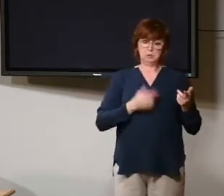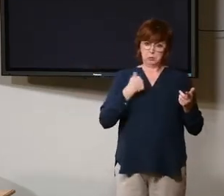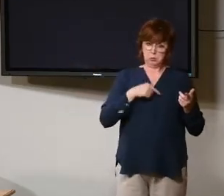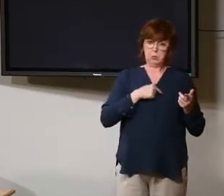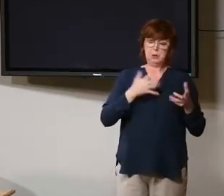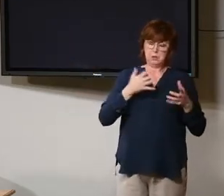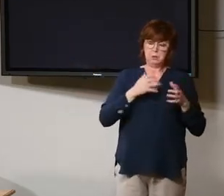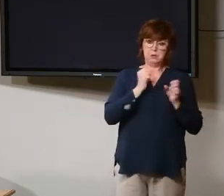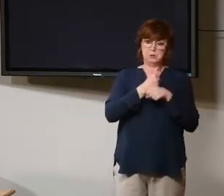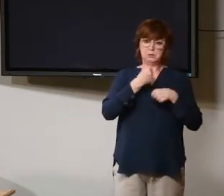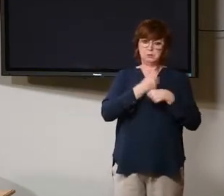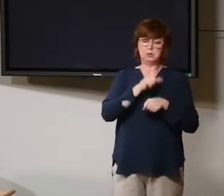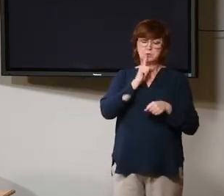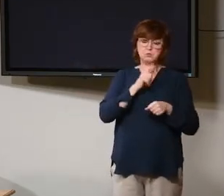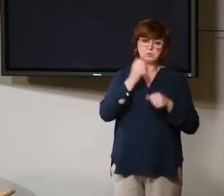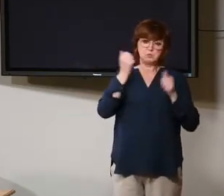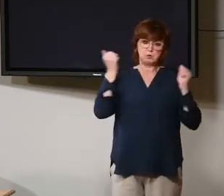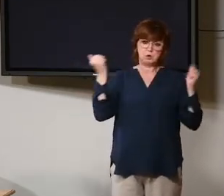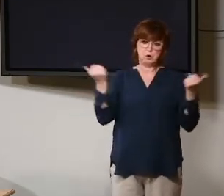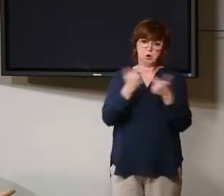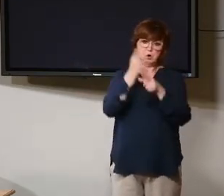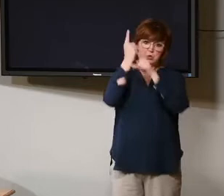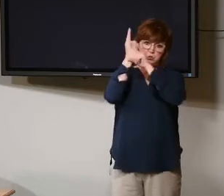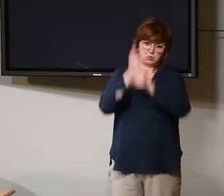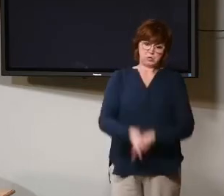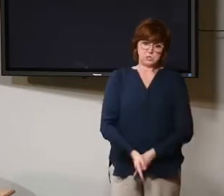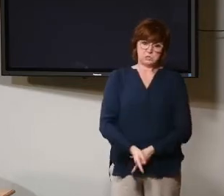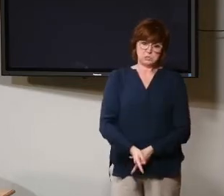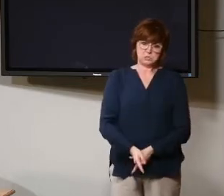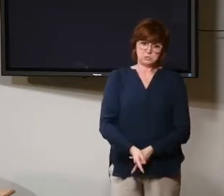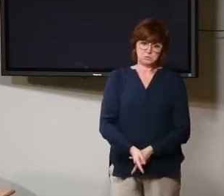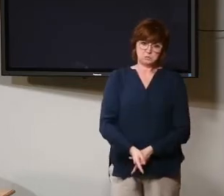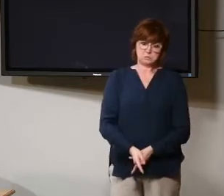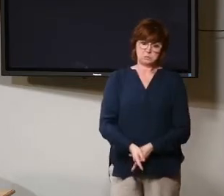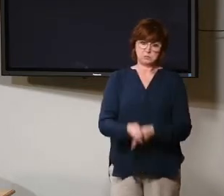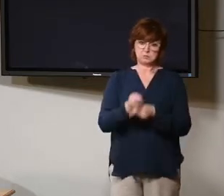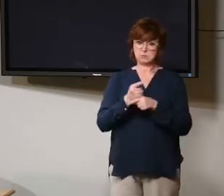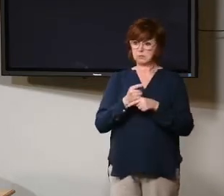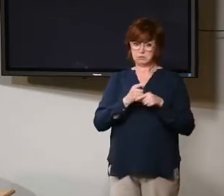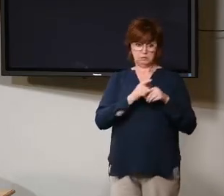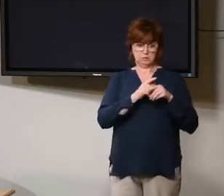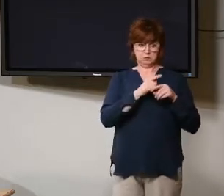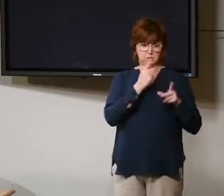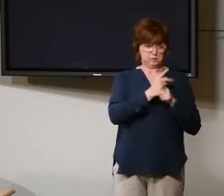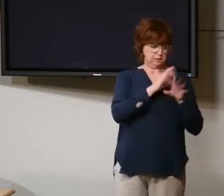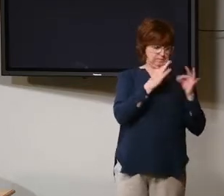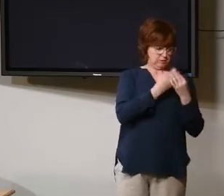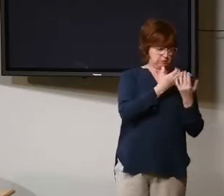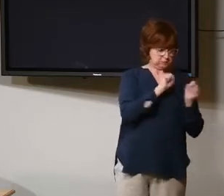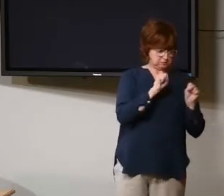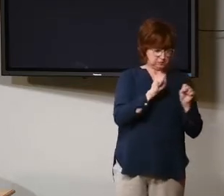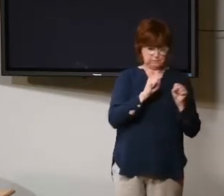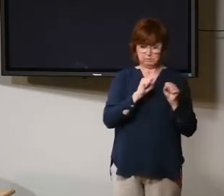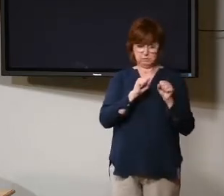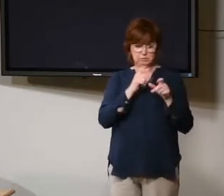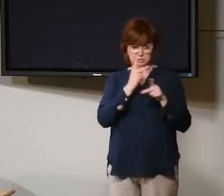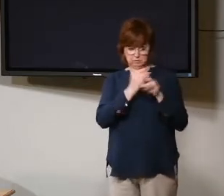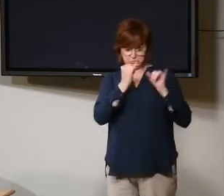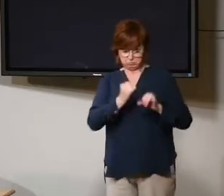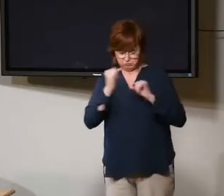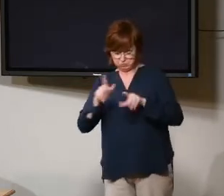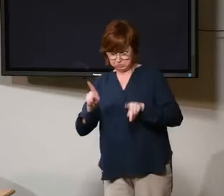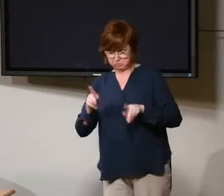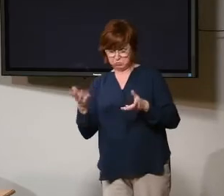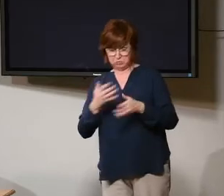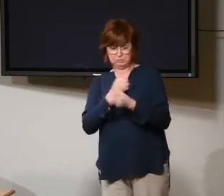get this right. We want to ensure that our families and our individuals in this province are safe as we can possibly be, but